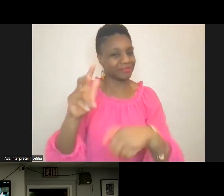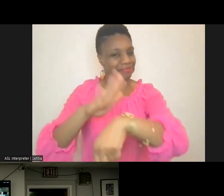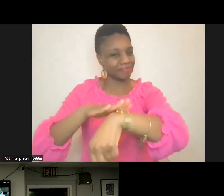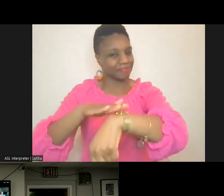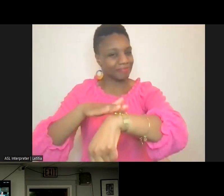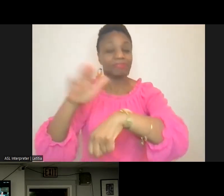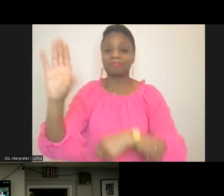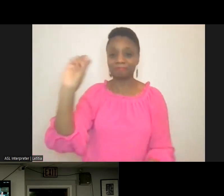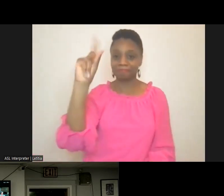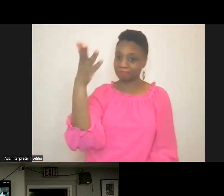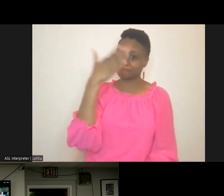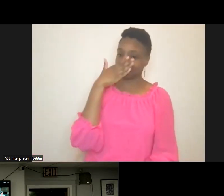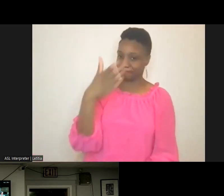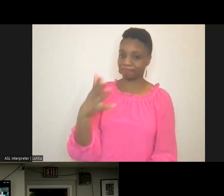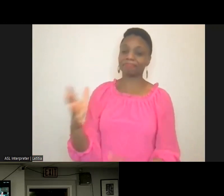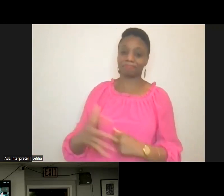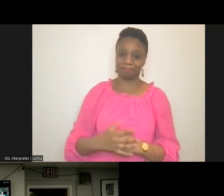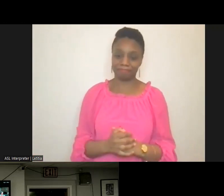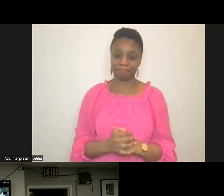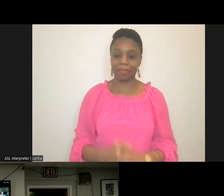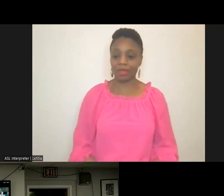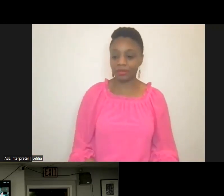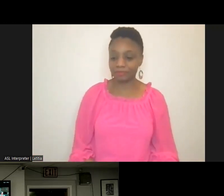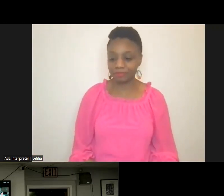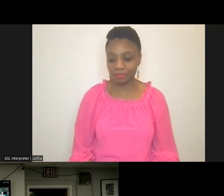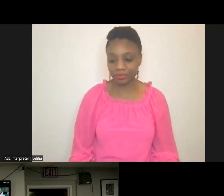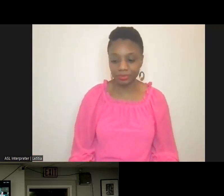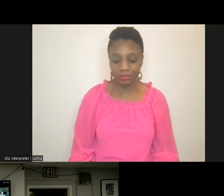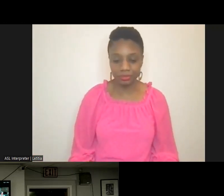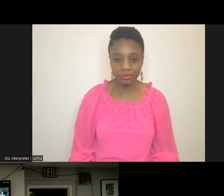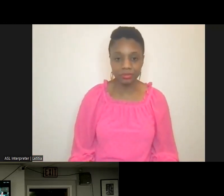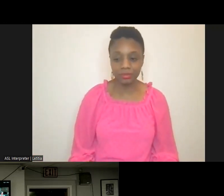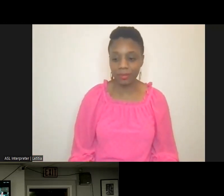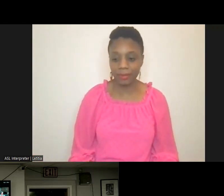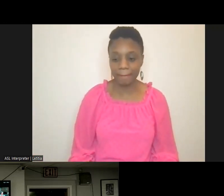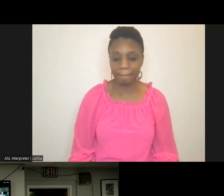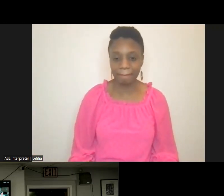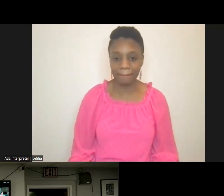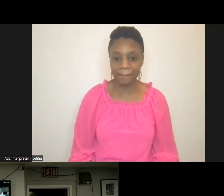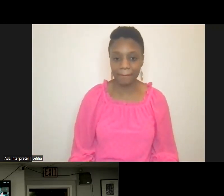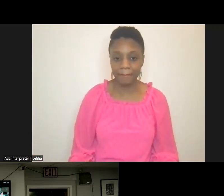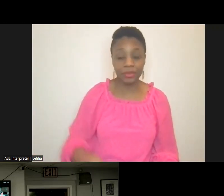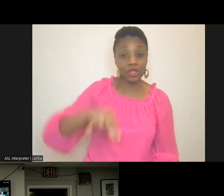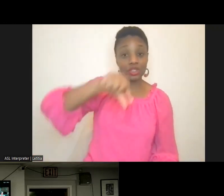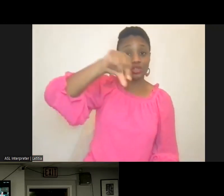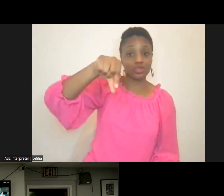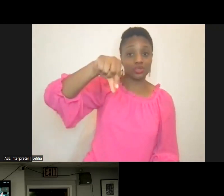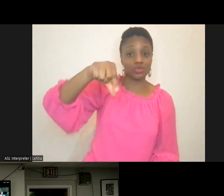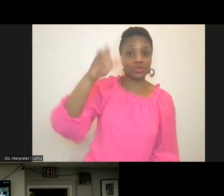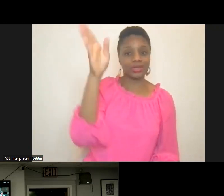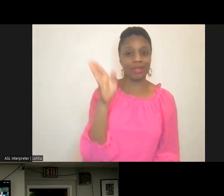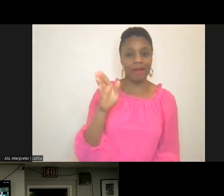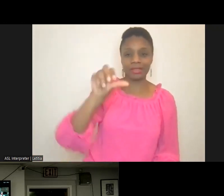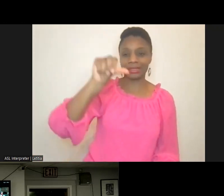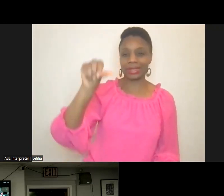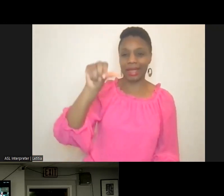Thank you so much. Thank You're you, welcome. Alan. We have several comments in the Q&A, and I'm going to just read them aloud. I'm not sure if we